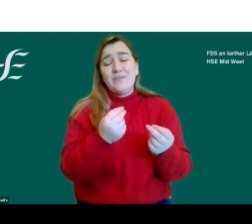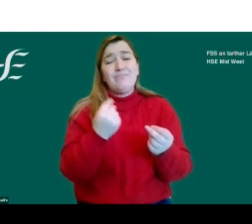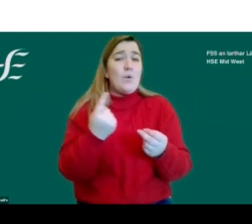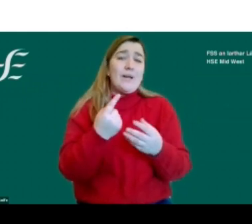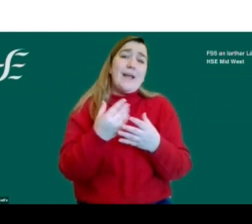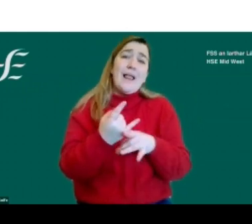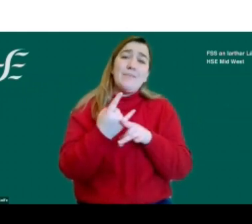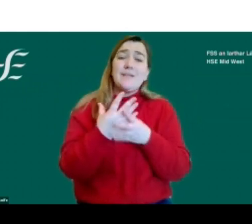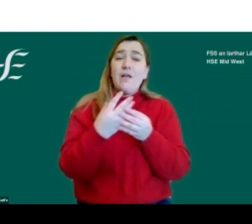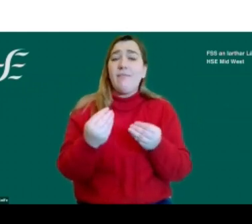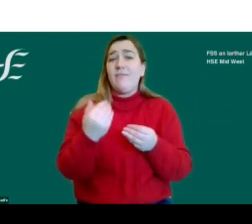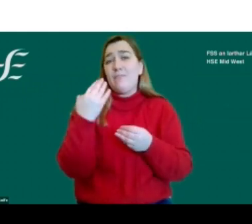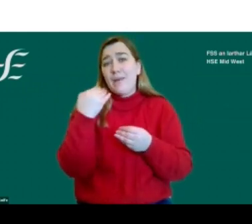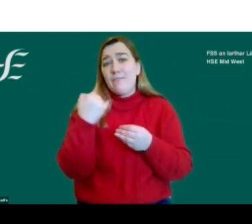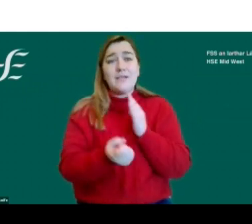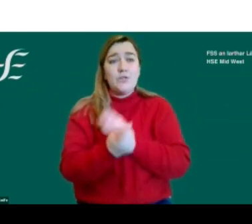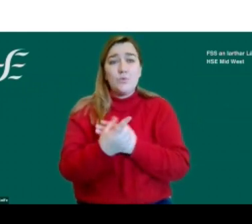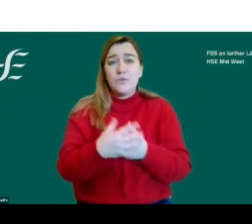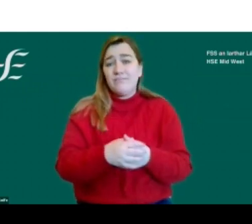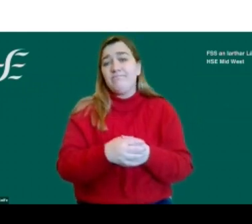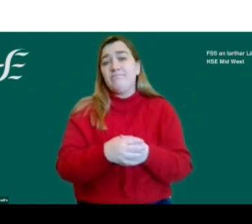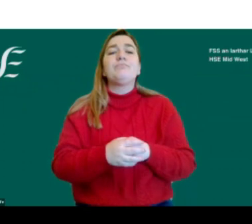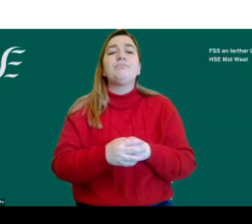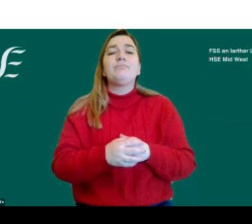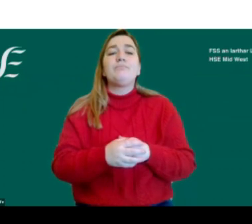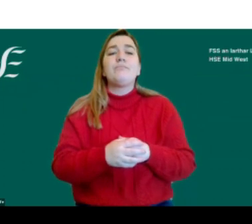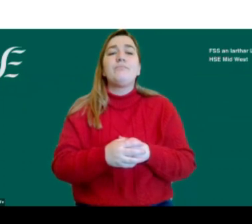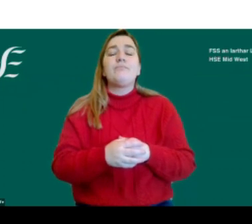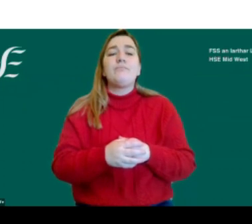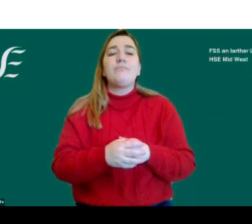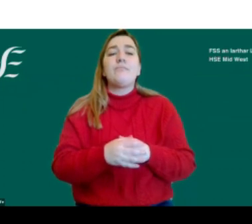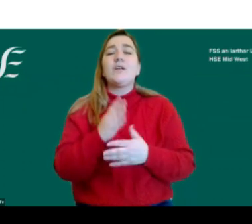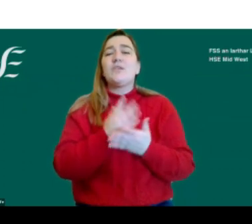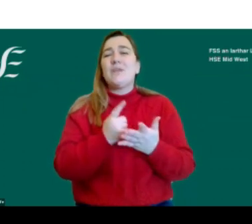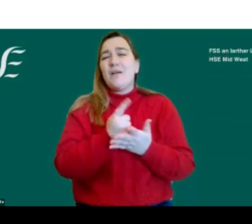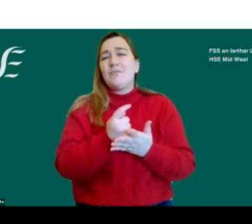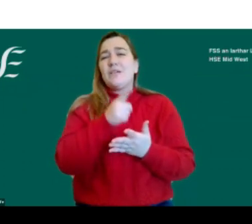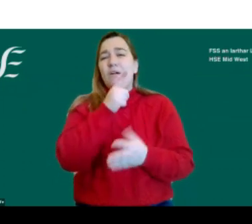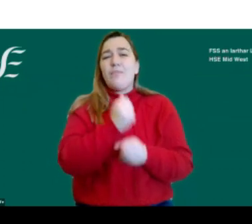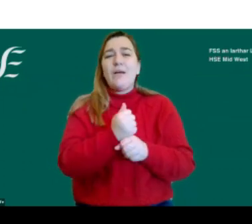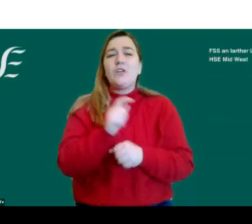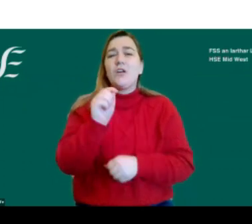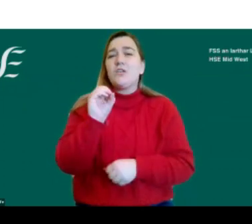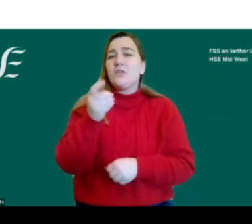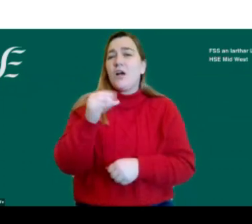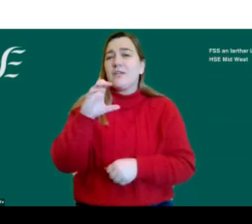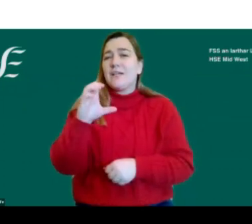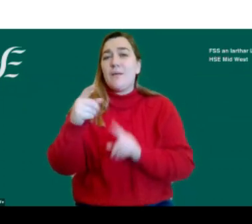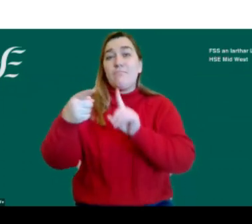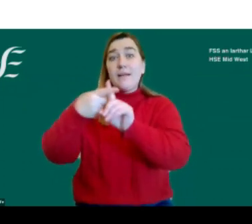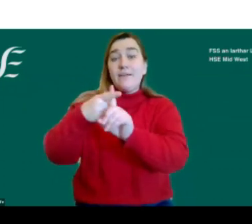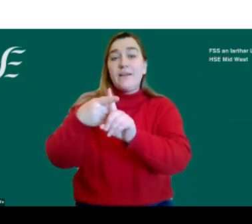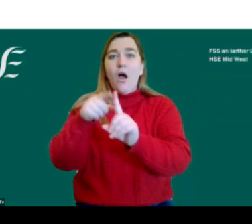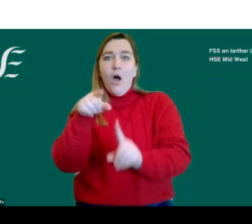dealing with toxic positivity, that it's going to be the cure for all ailments or the elixir of youth. And some women nearly think it's going to be, like that movie with Goldie